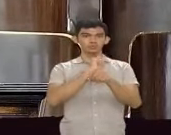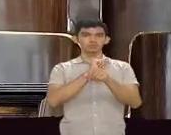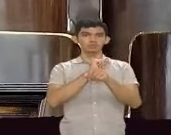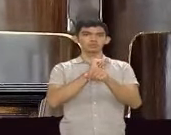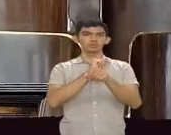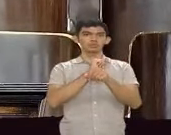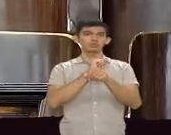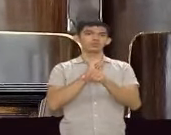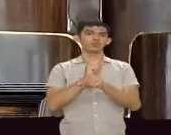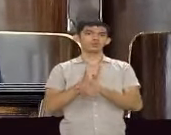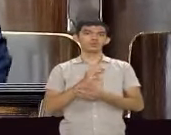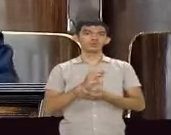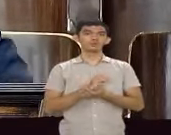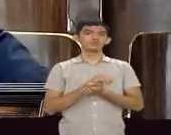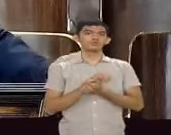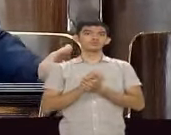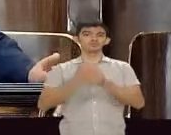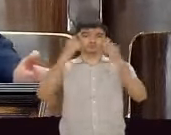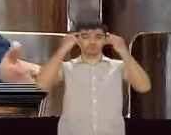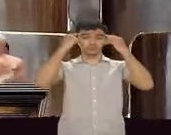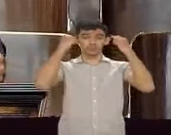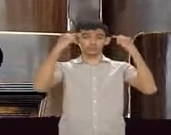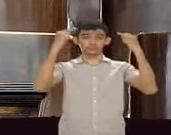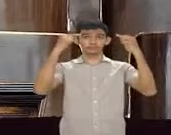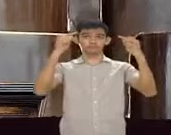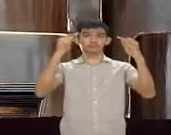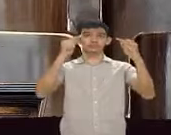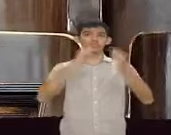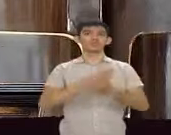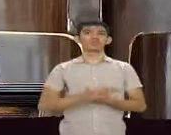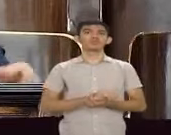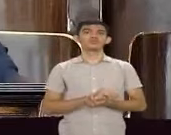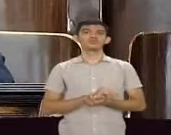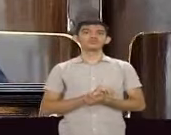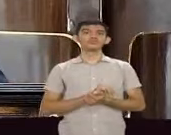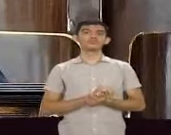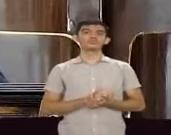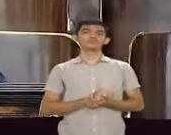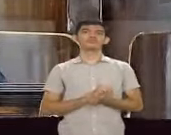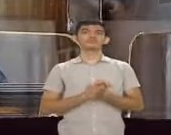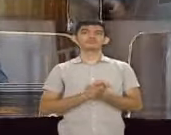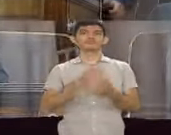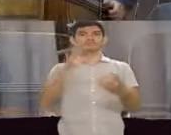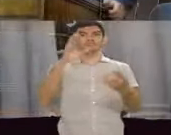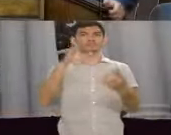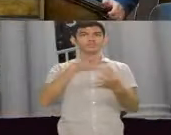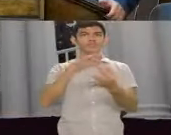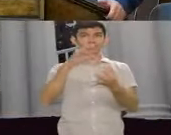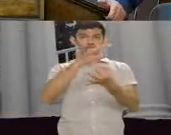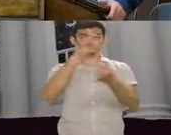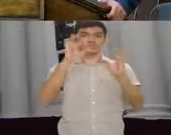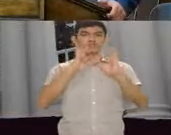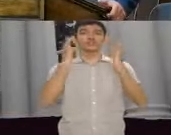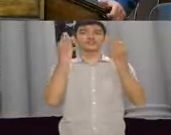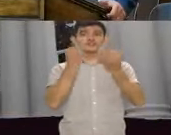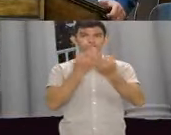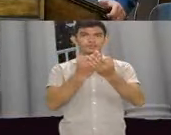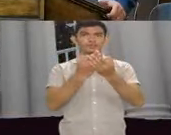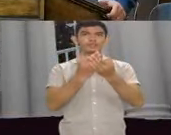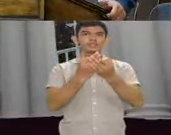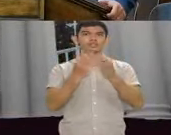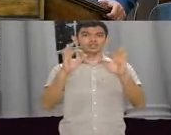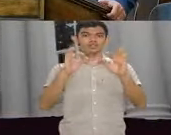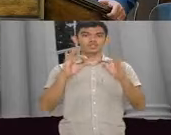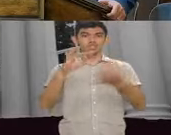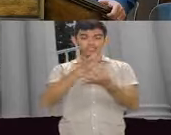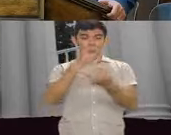notice the supremacy of the spiritual family. This incident in what we have read demonstrates that our spiritual family is our